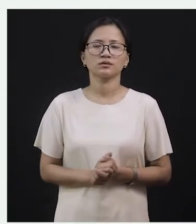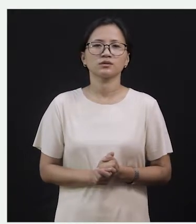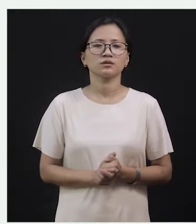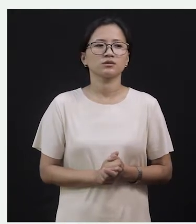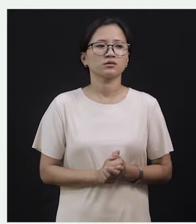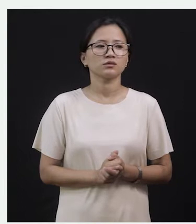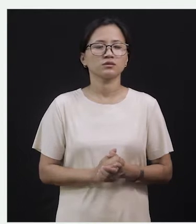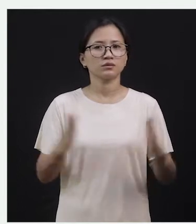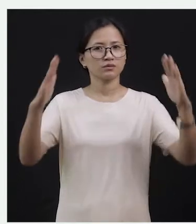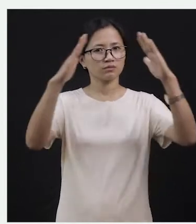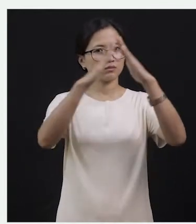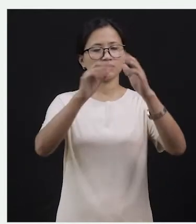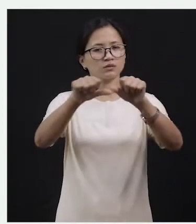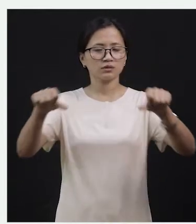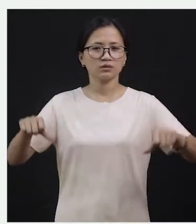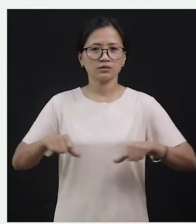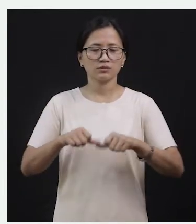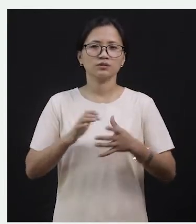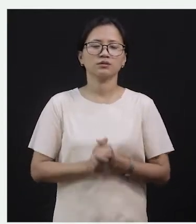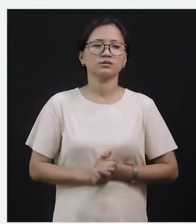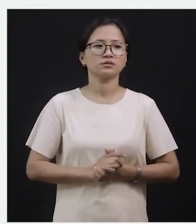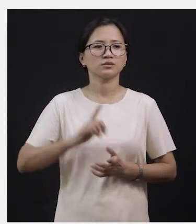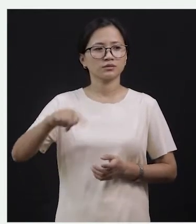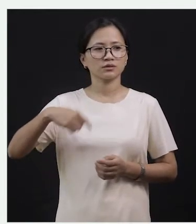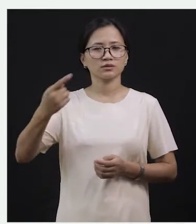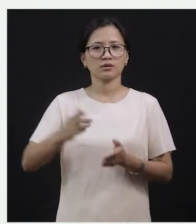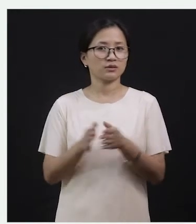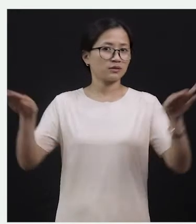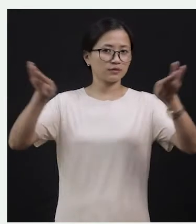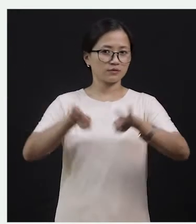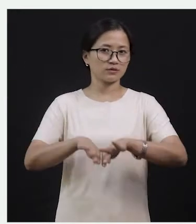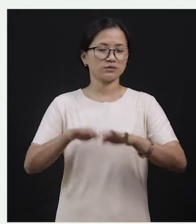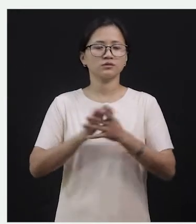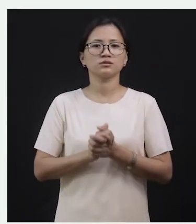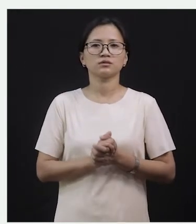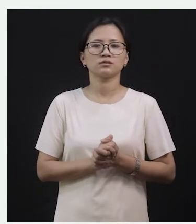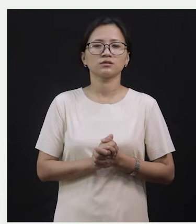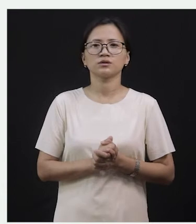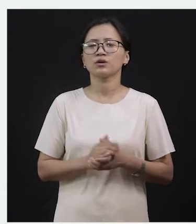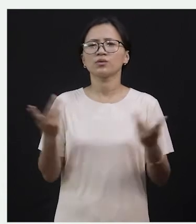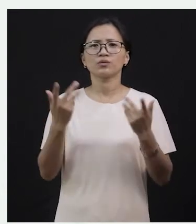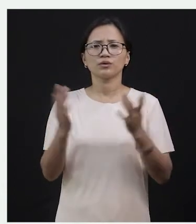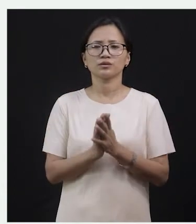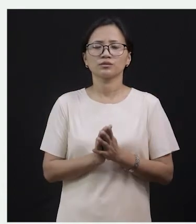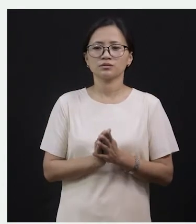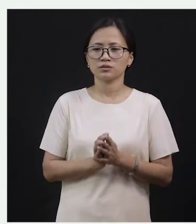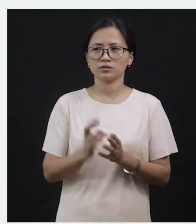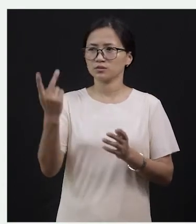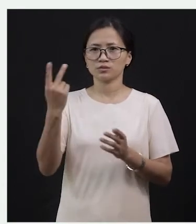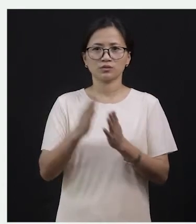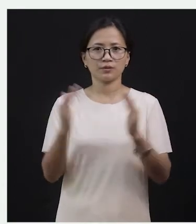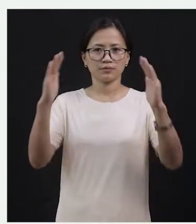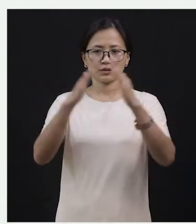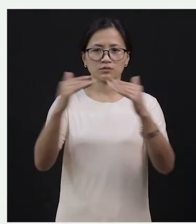the mountain area, right? Then next, this is valleys. Valleys are where the two